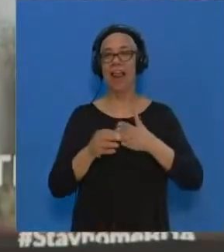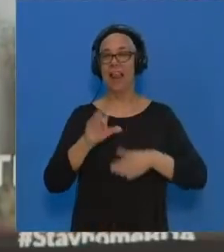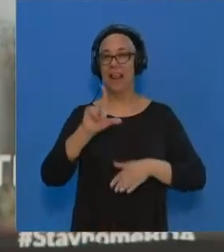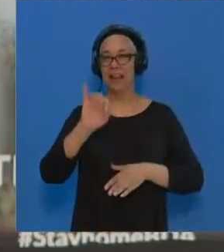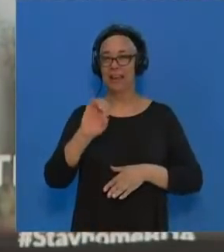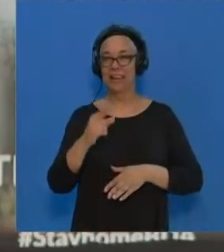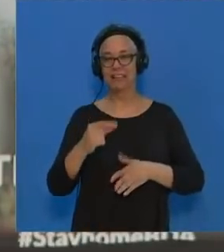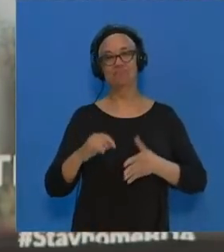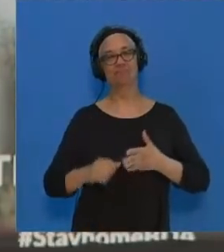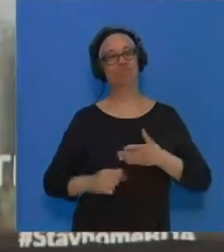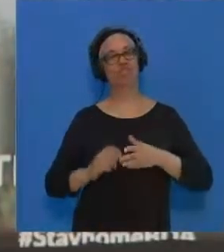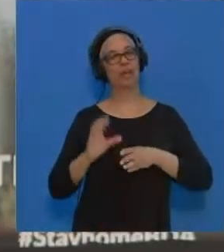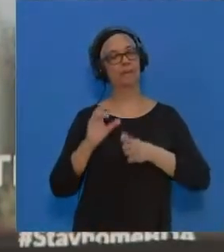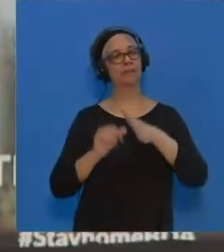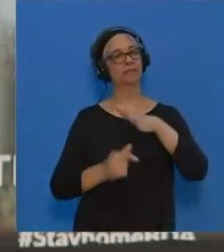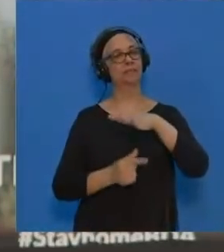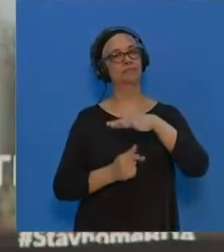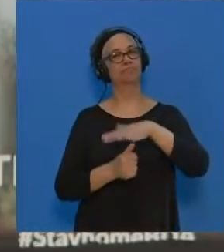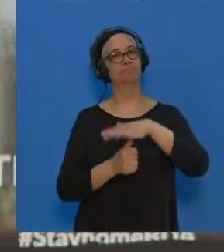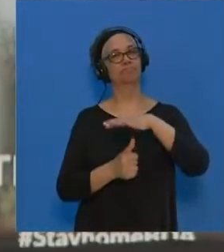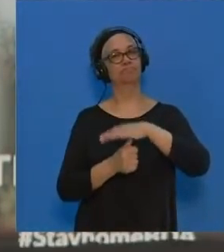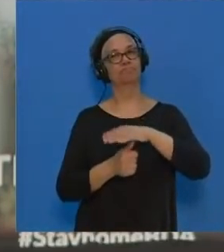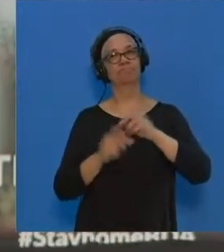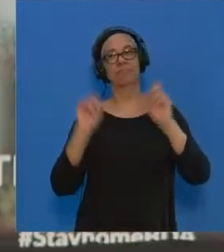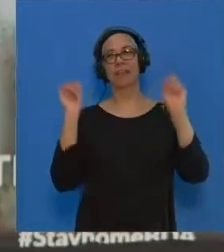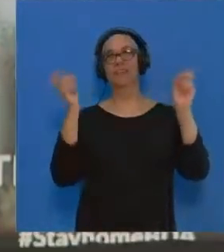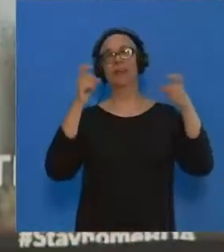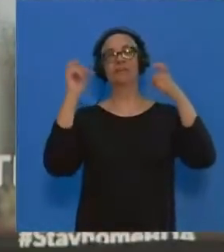wanted to recognize them this evening. The Premier